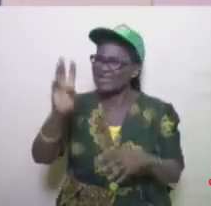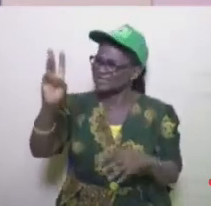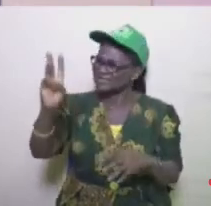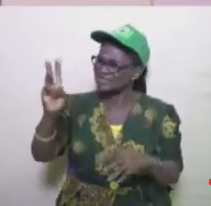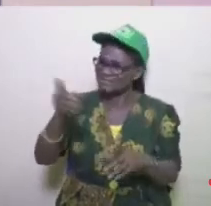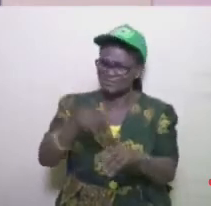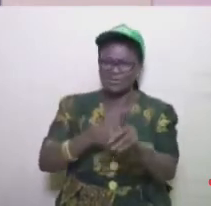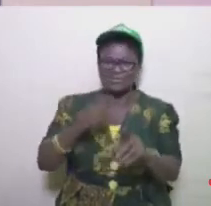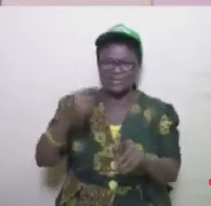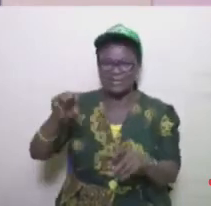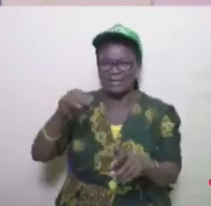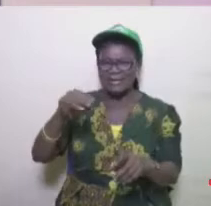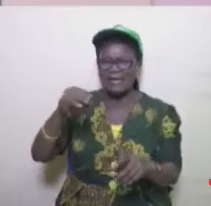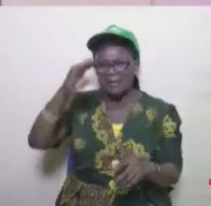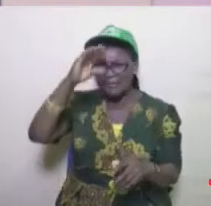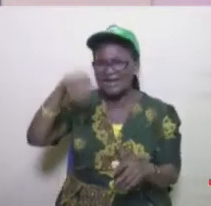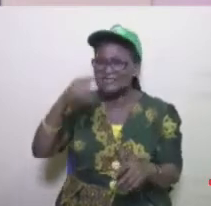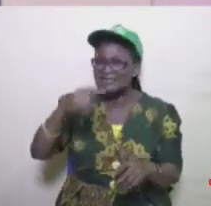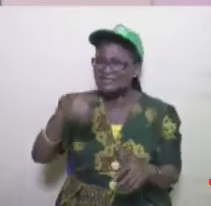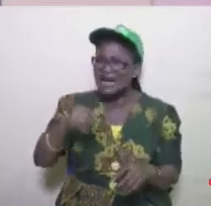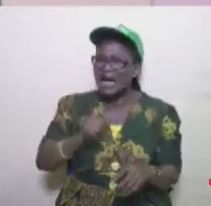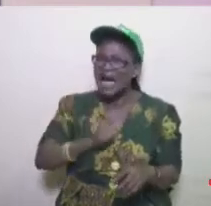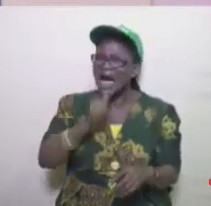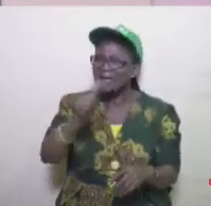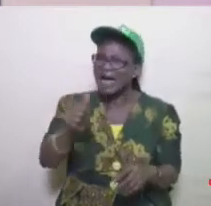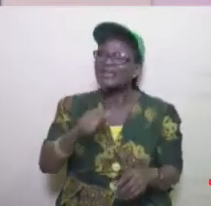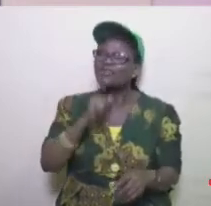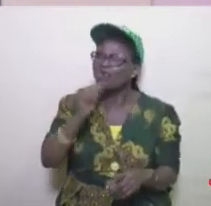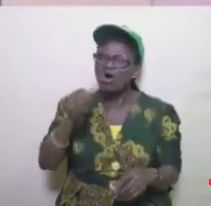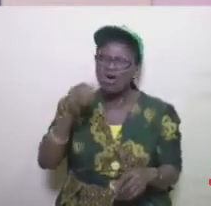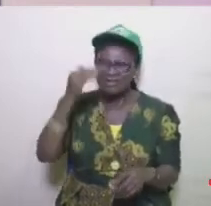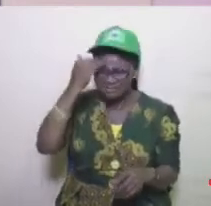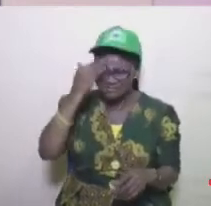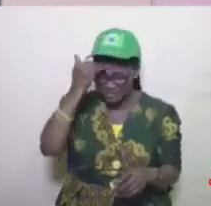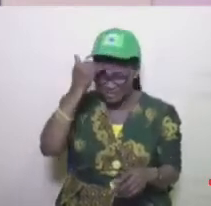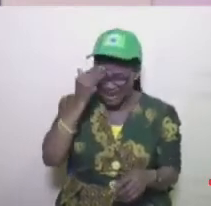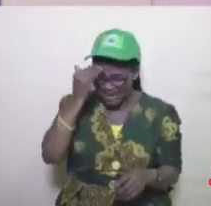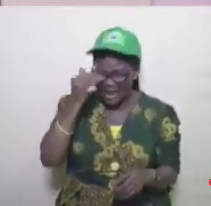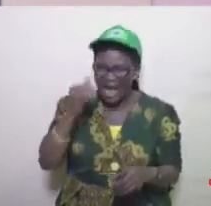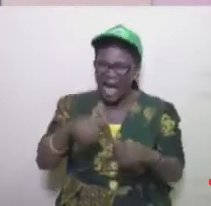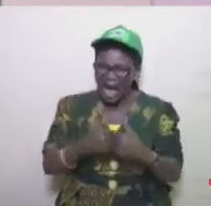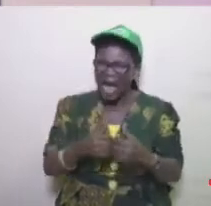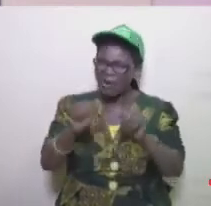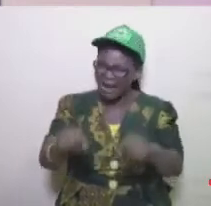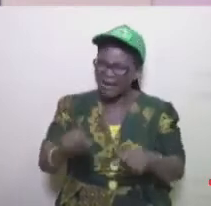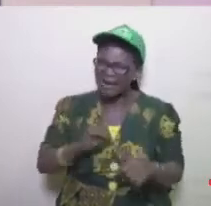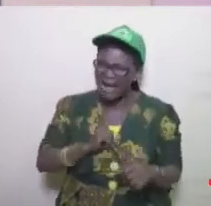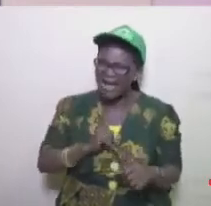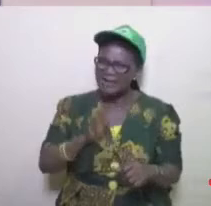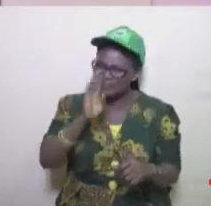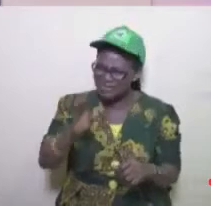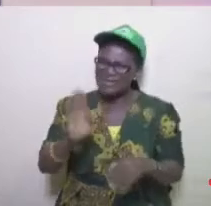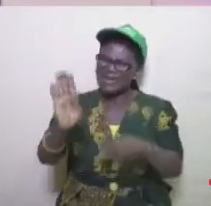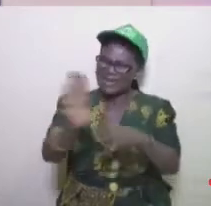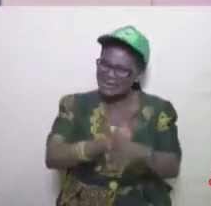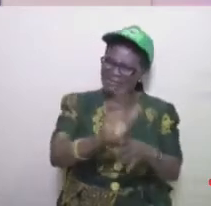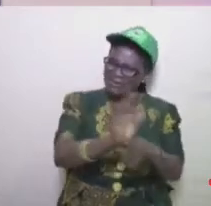crazy? How could I be laboring? So he went to the boss and said, sir,